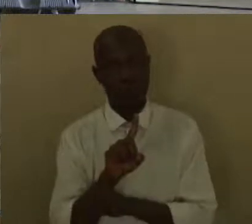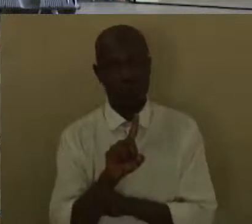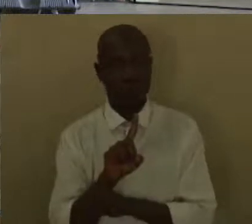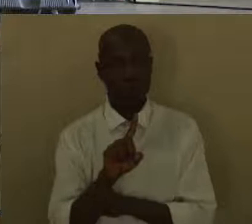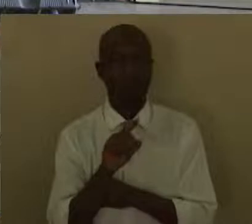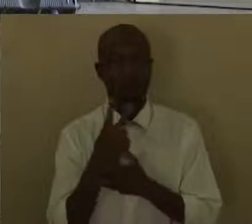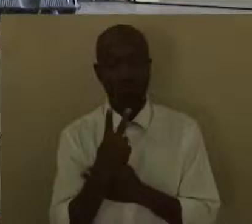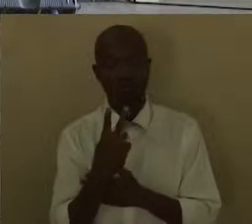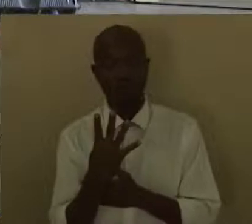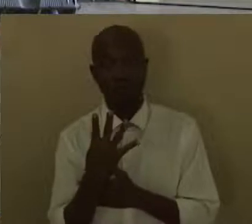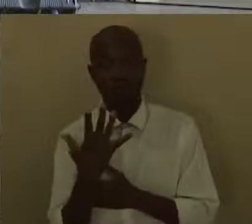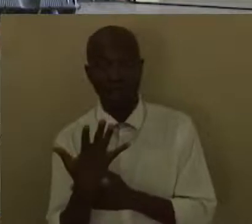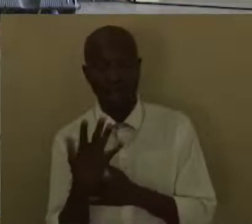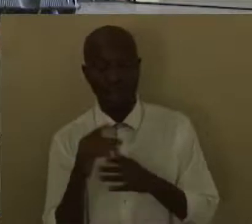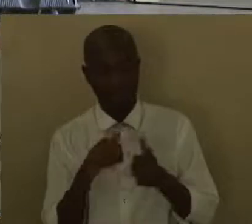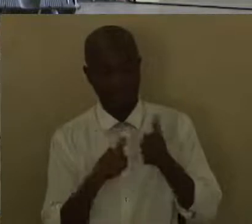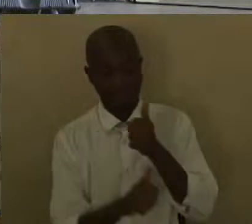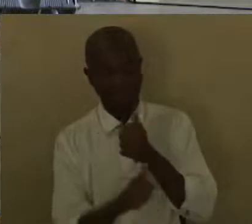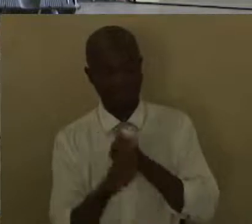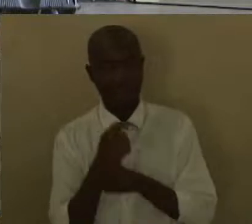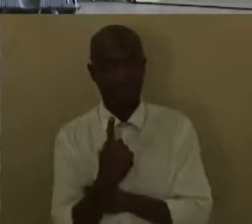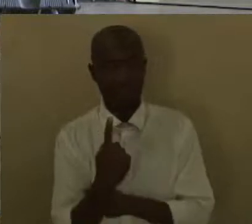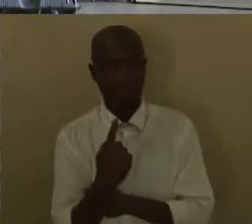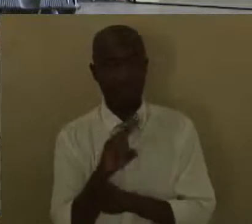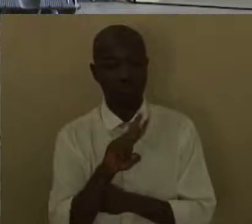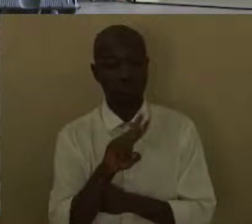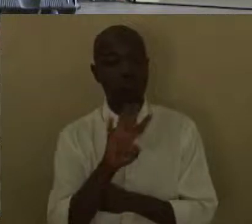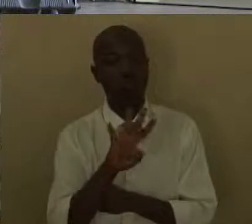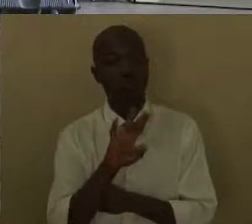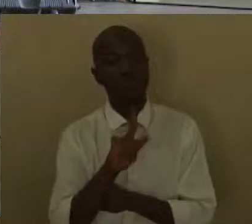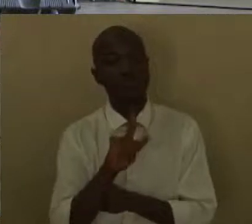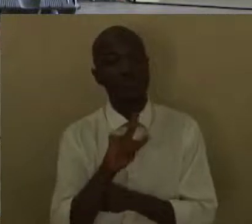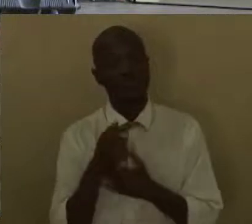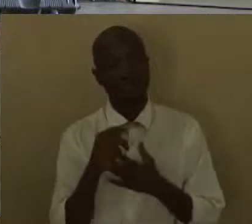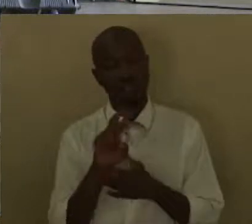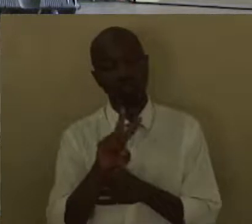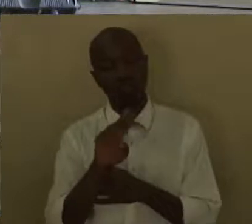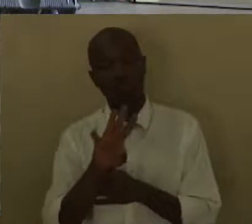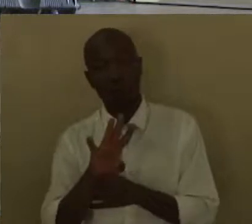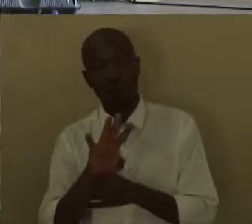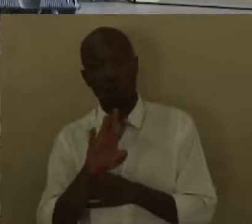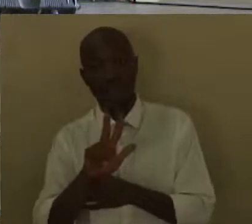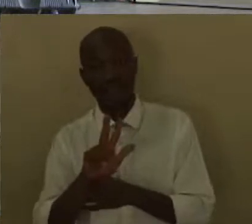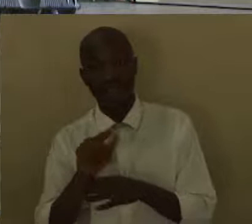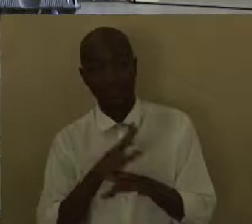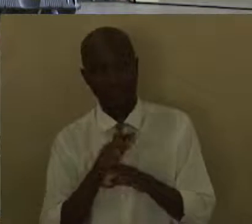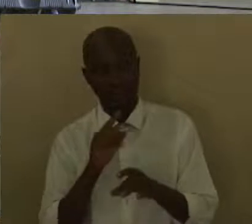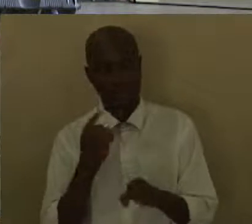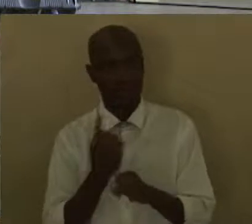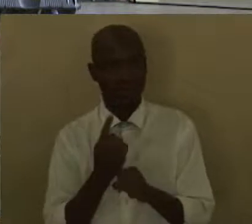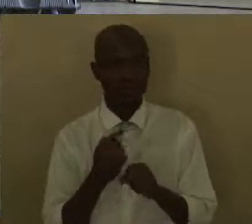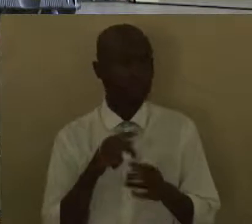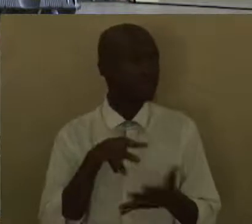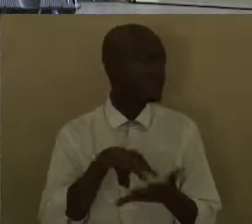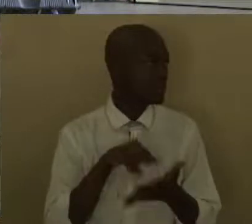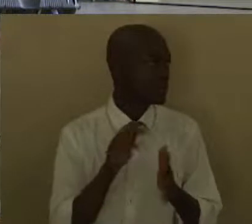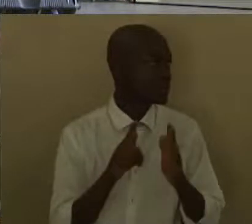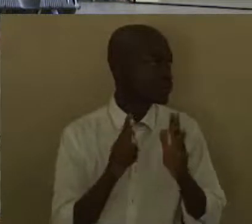with 246 subsection 1, 247 and 248 of the Gauteng Legislature Standing